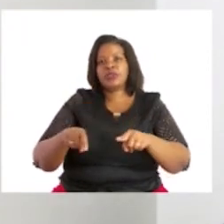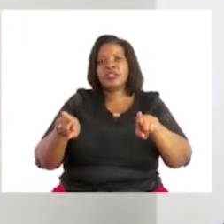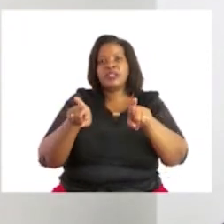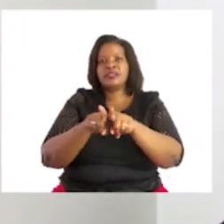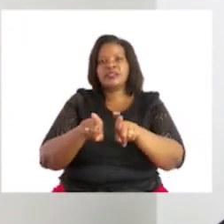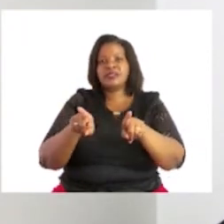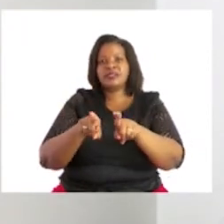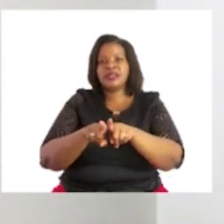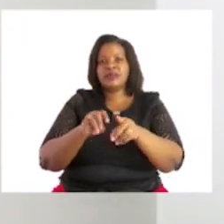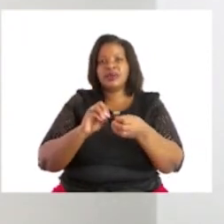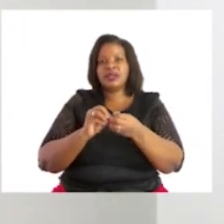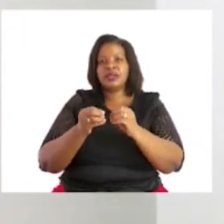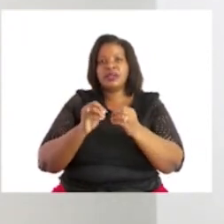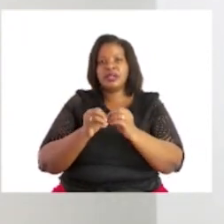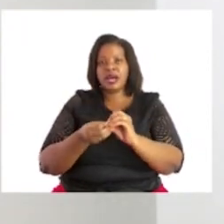number.